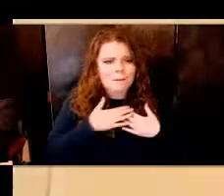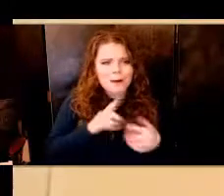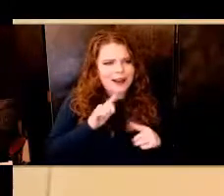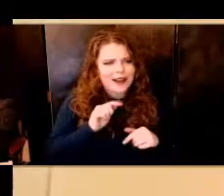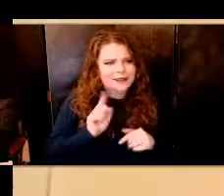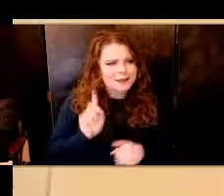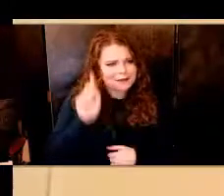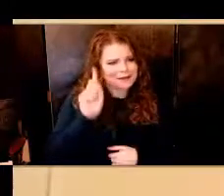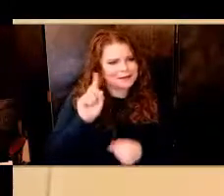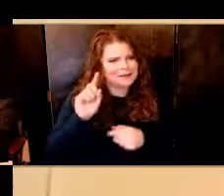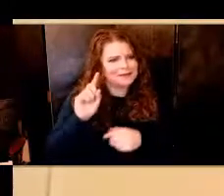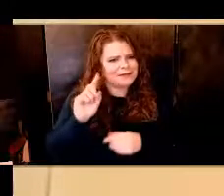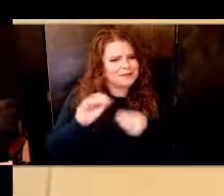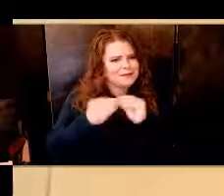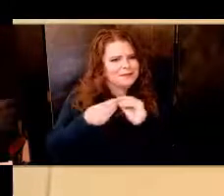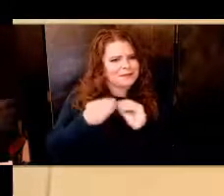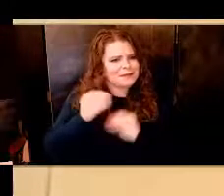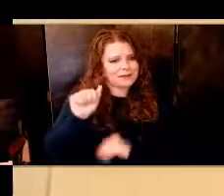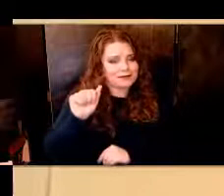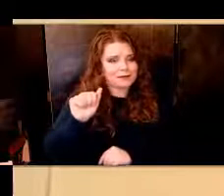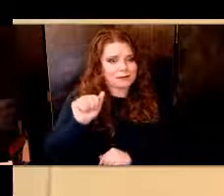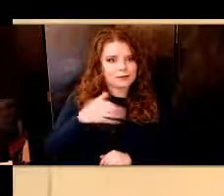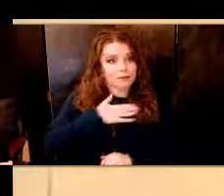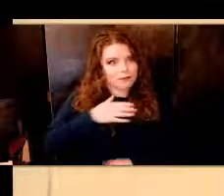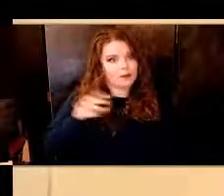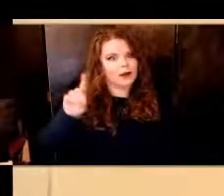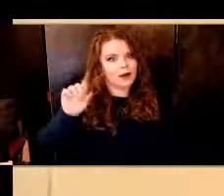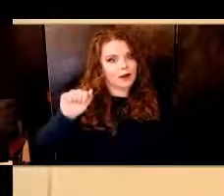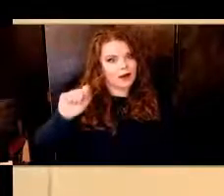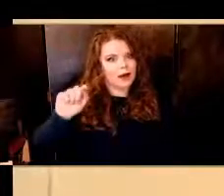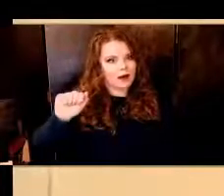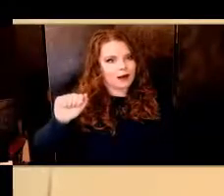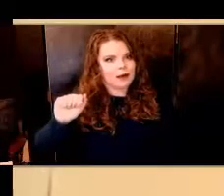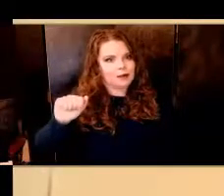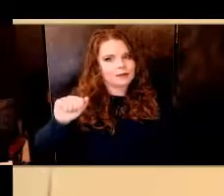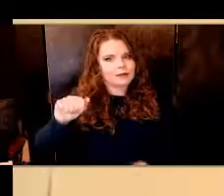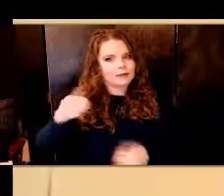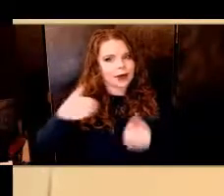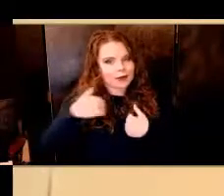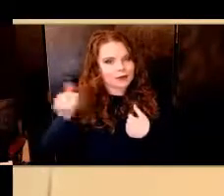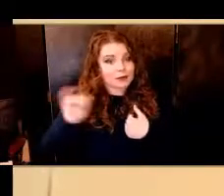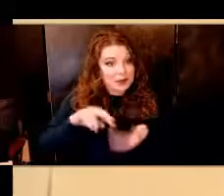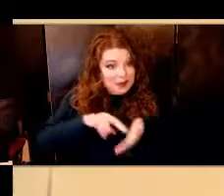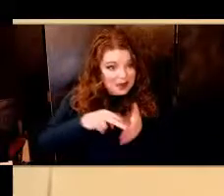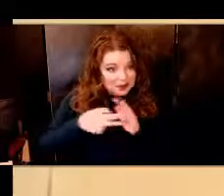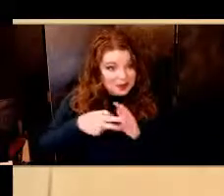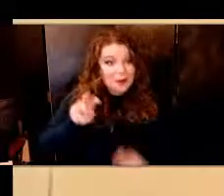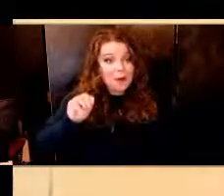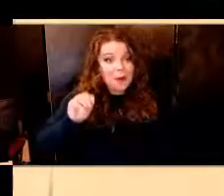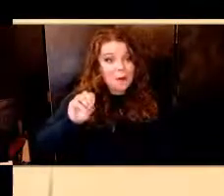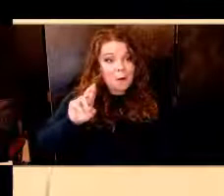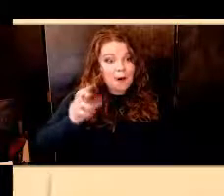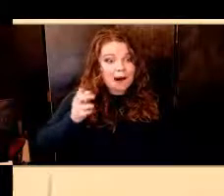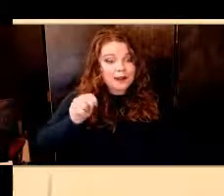at the top. So when I look back at my data, and it already has it right there for me as well, that means that Morgan ran